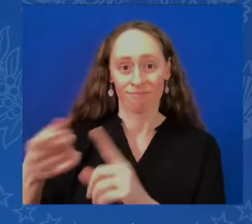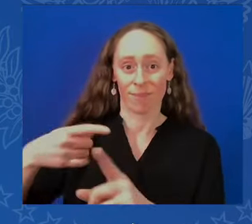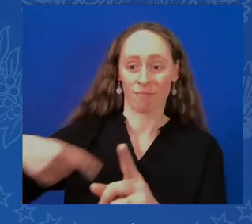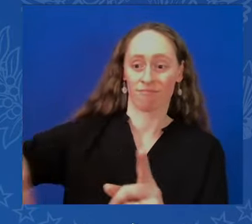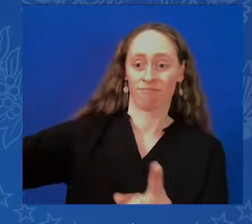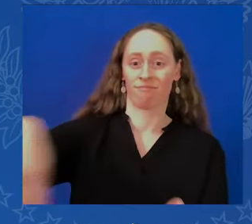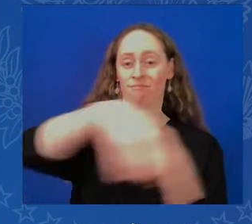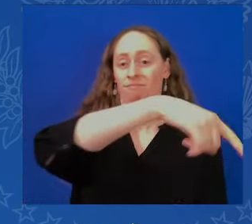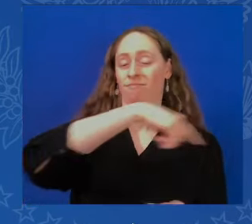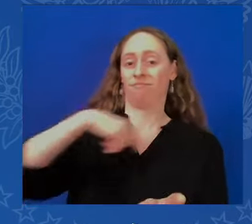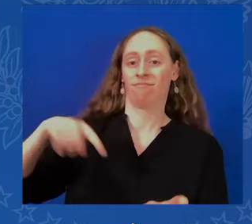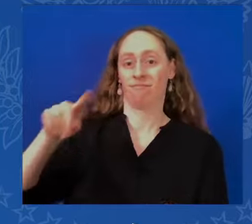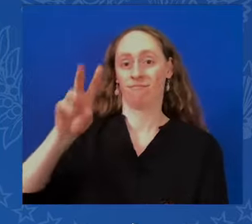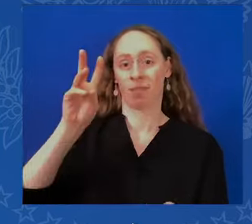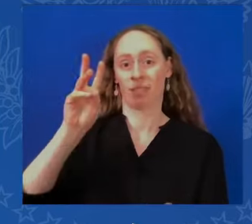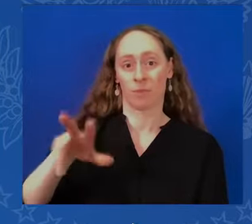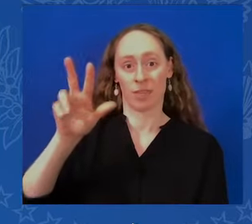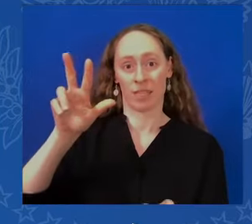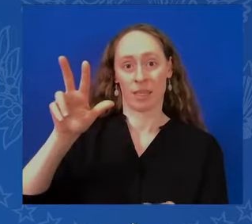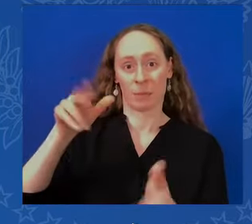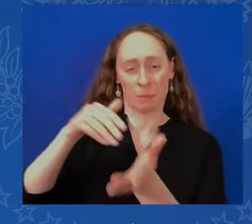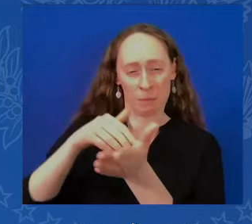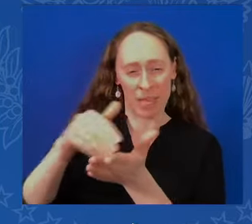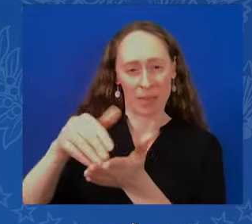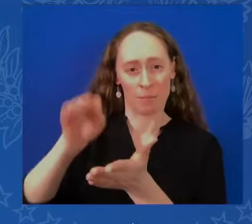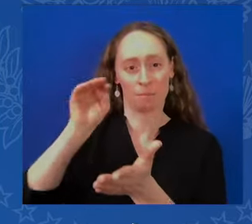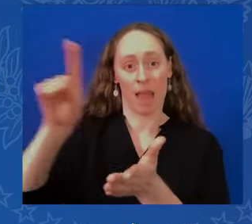back to Baltimore. Good to be back.